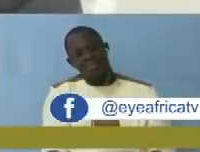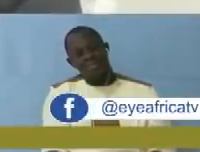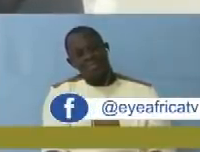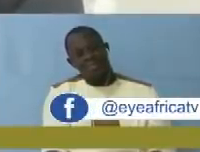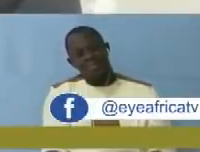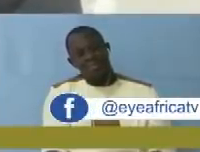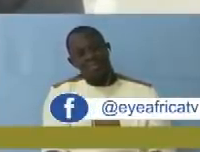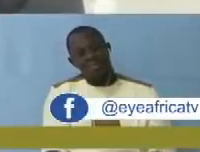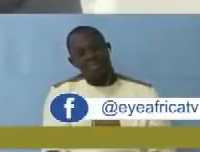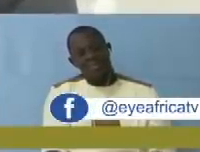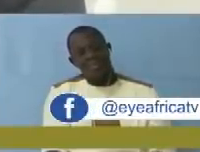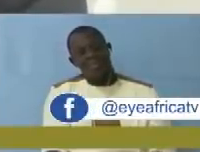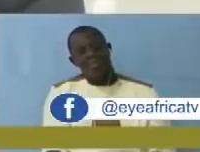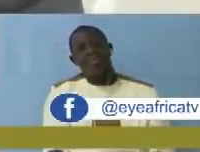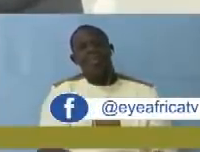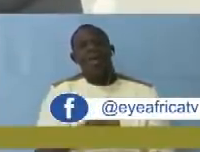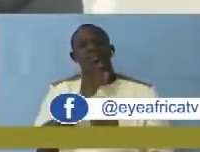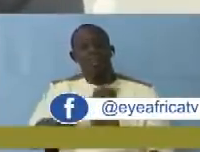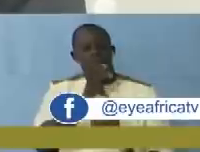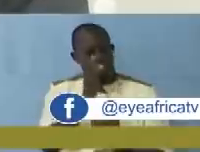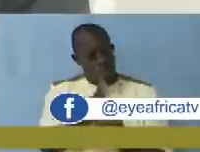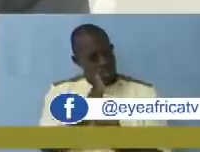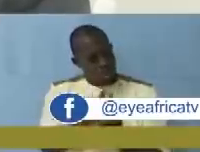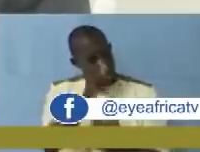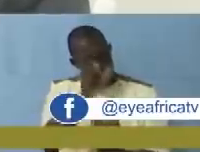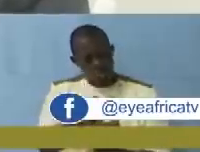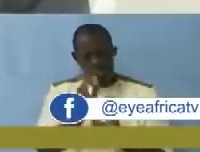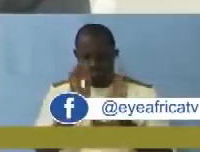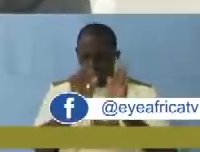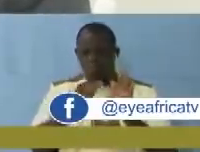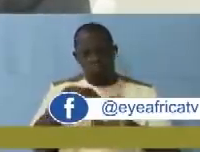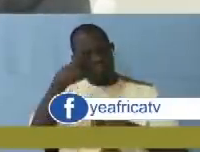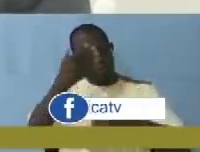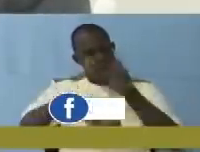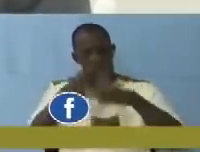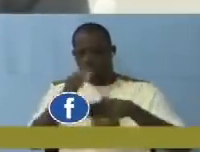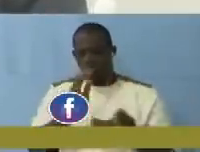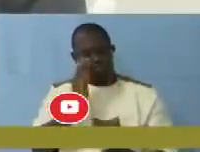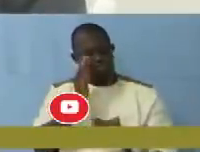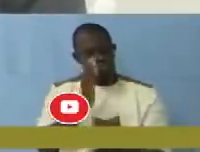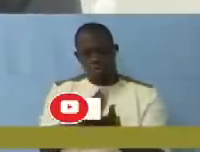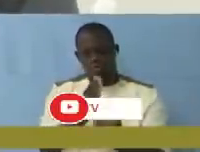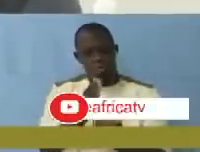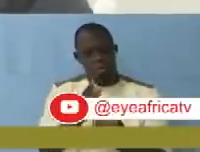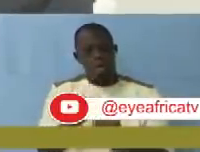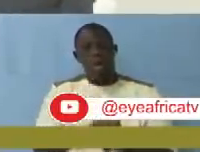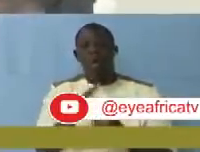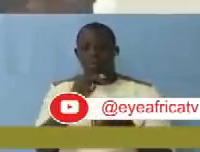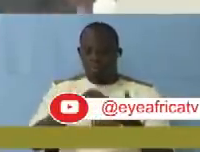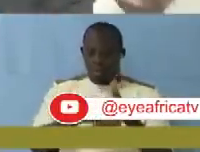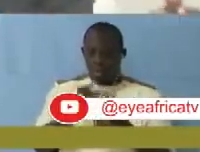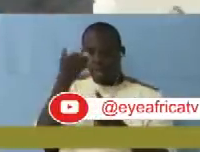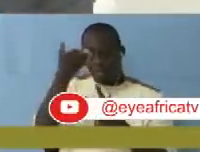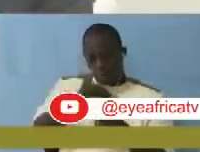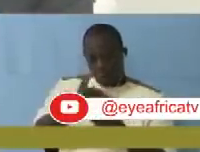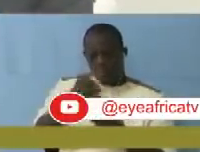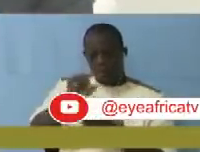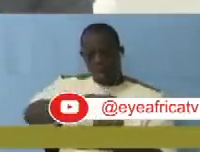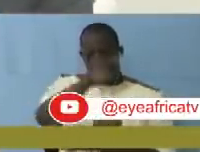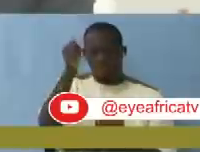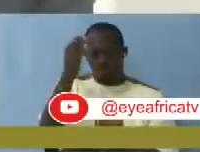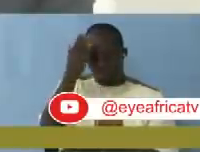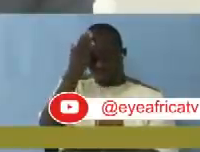Well, Mr. Witness, let's stop playing games. Okay? A belief and knowledge